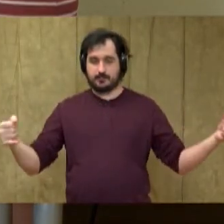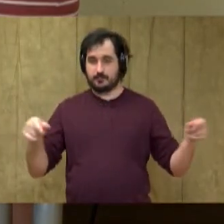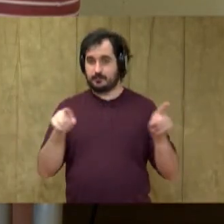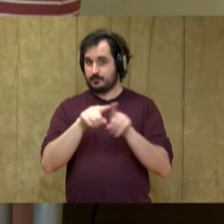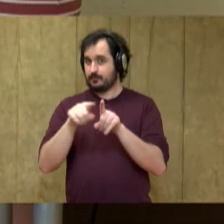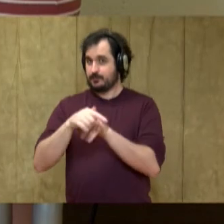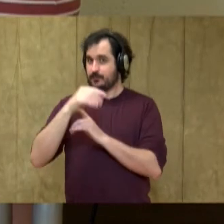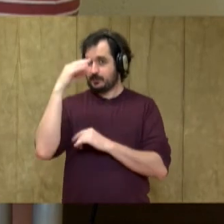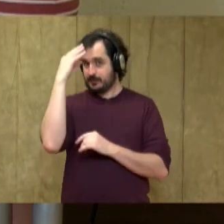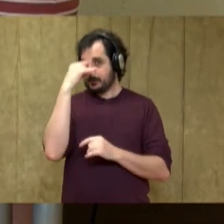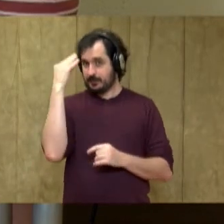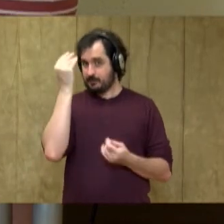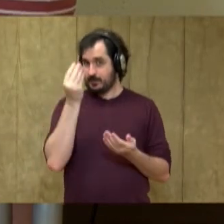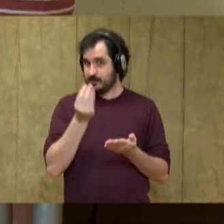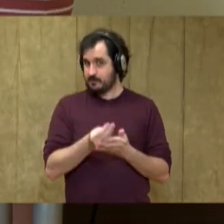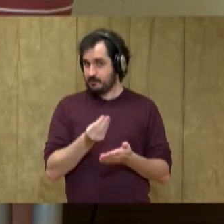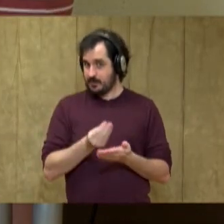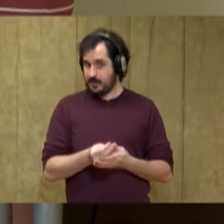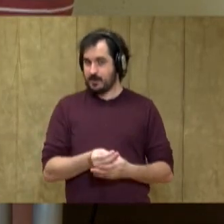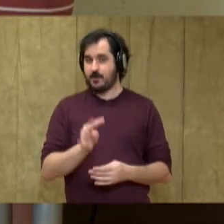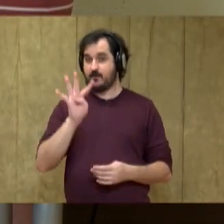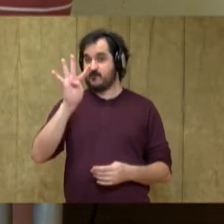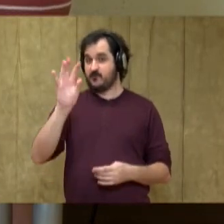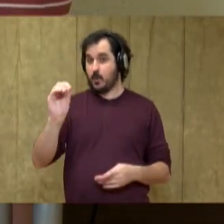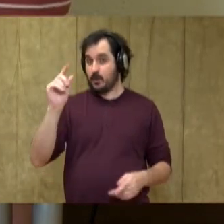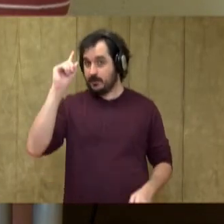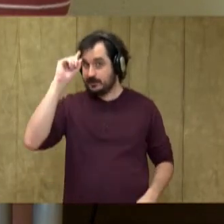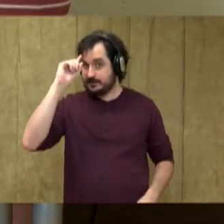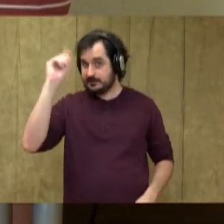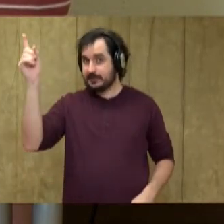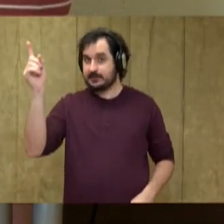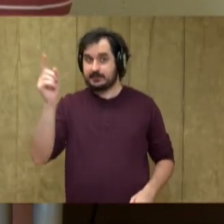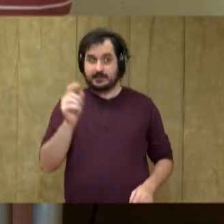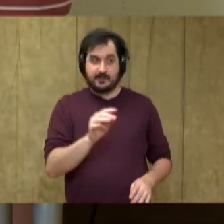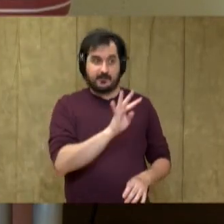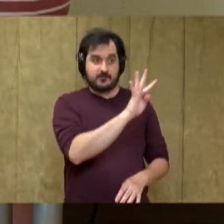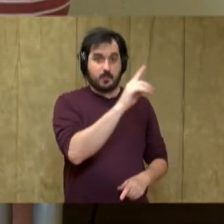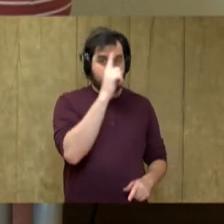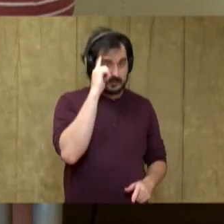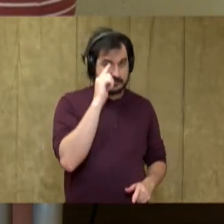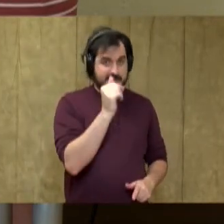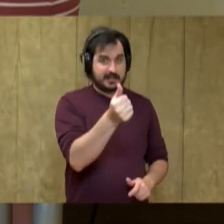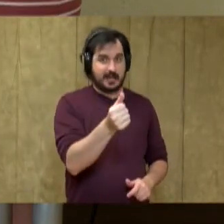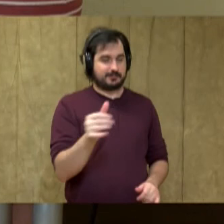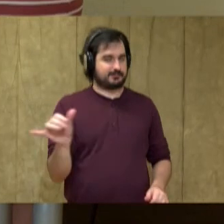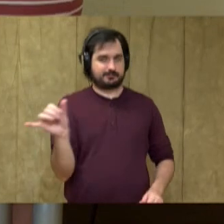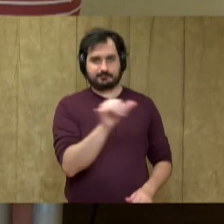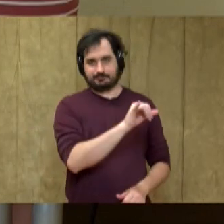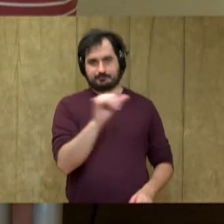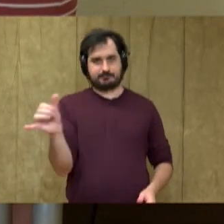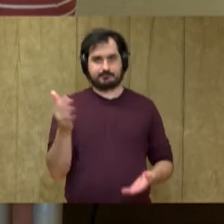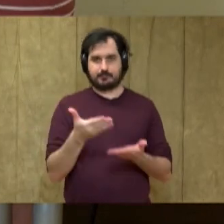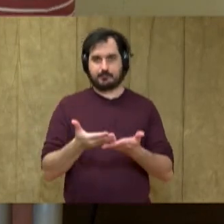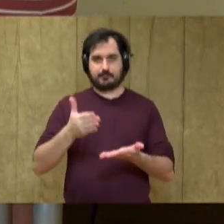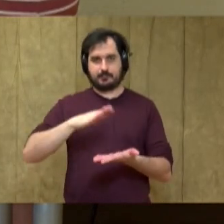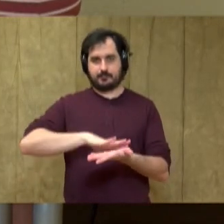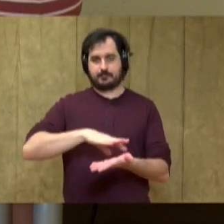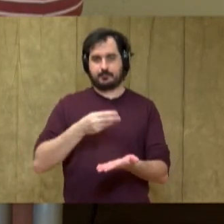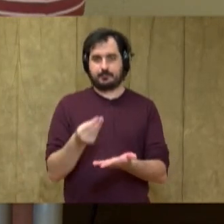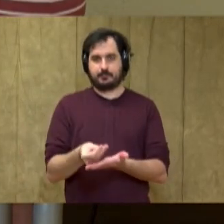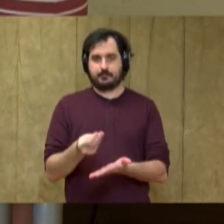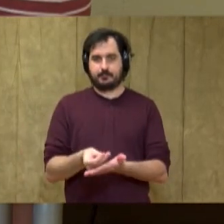40 cents is the same as if amount of money if you had 4 dimes, right? They have the same